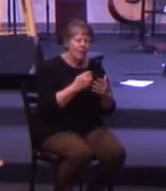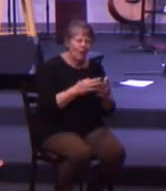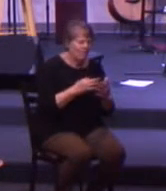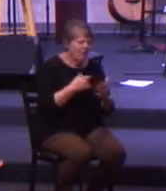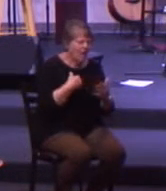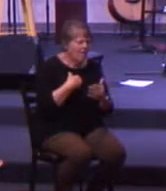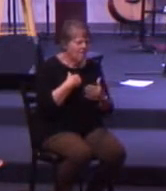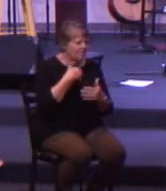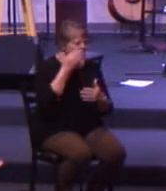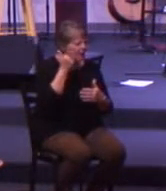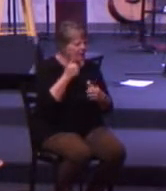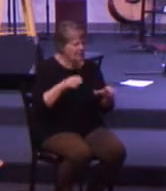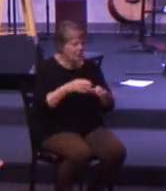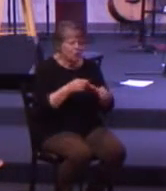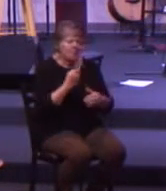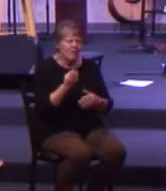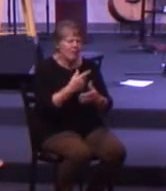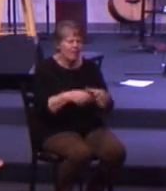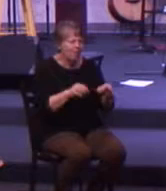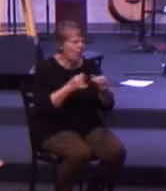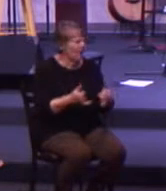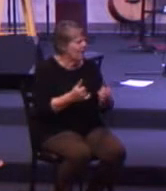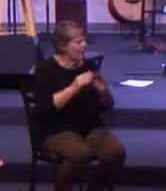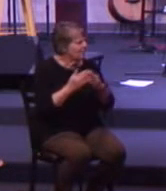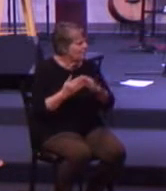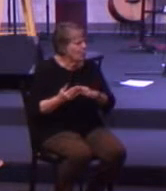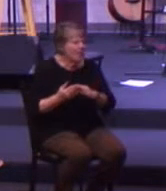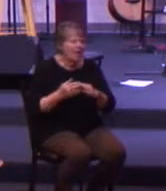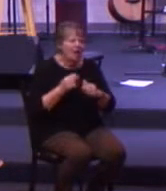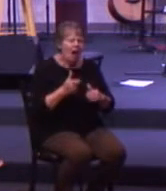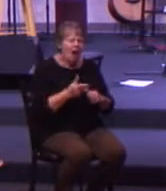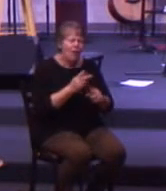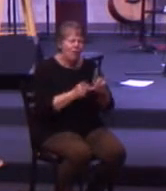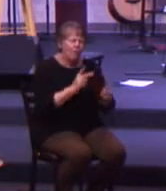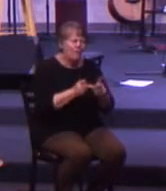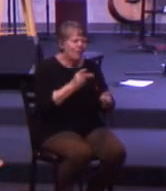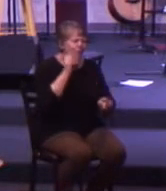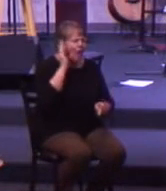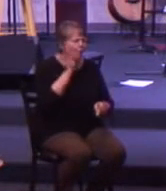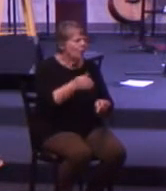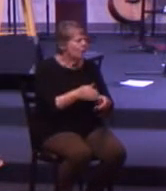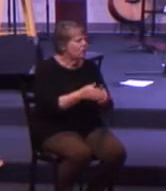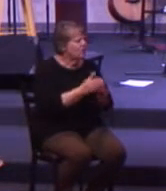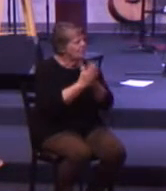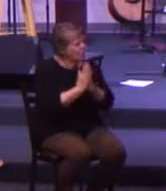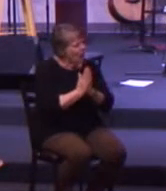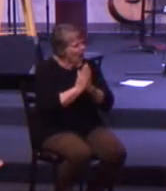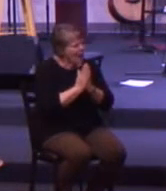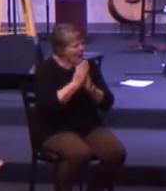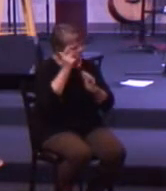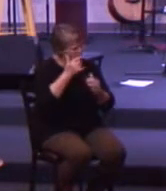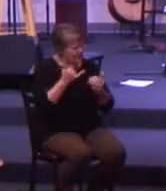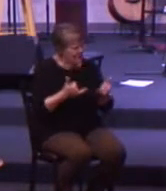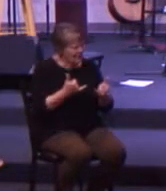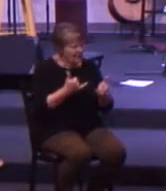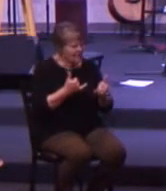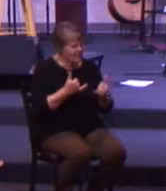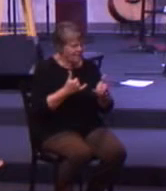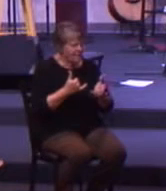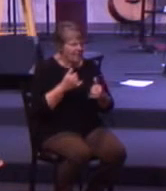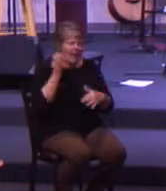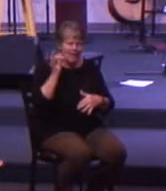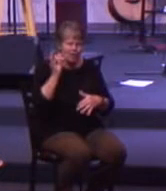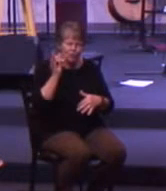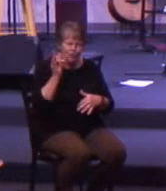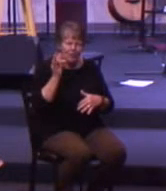but I can't do that. So are there a few people that would just pray for this message? Just kind of be, okay, good. I saw like 10